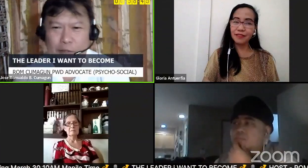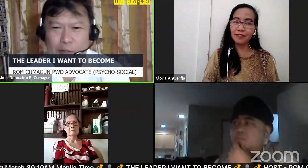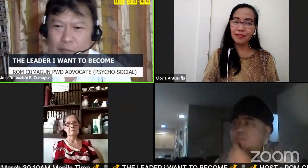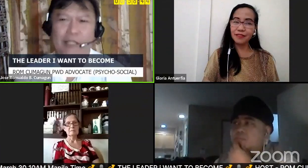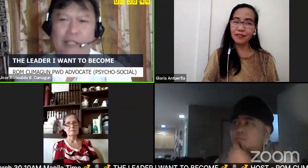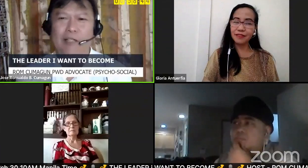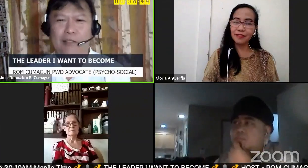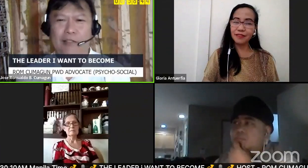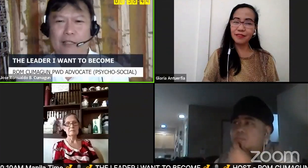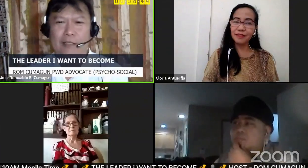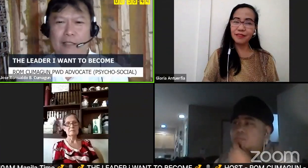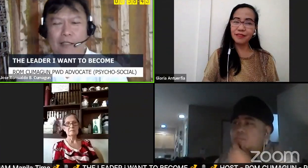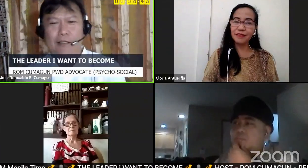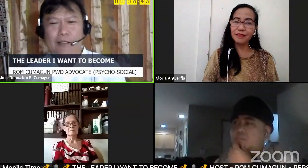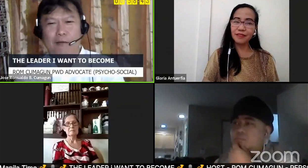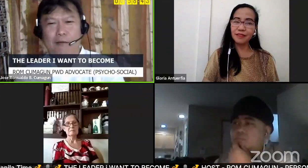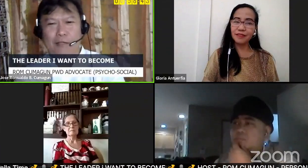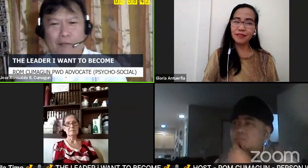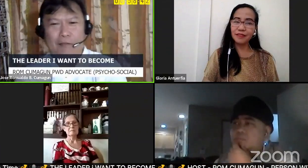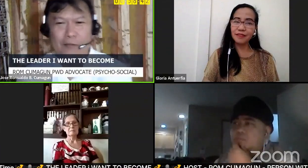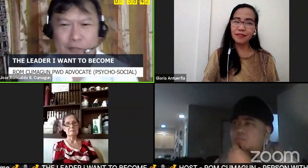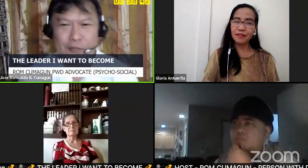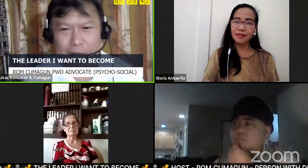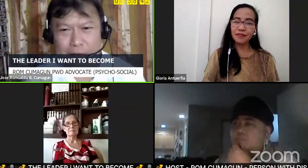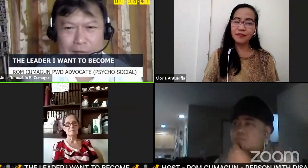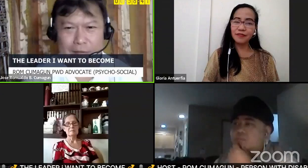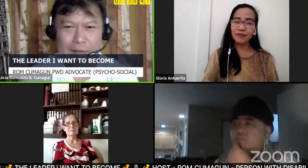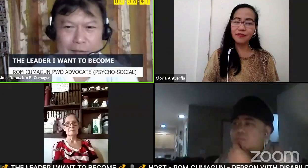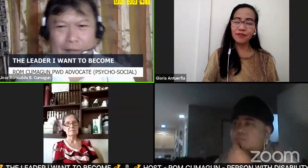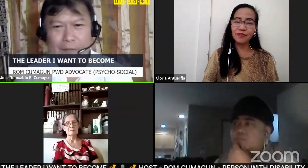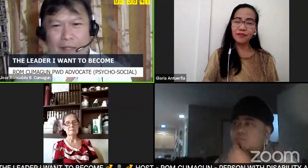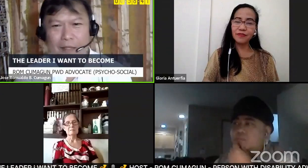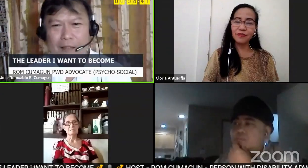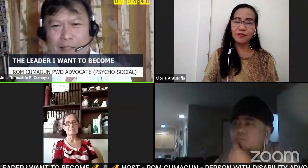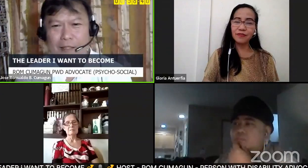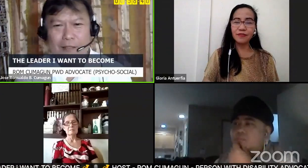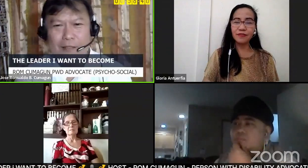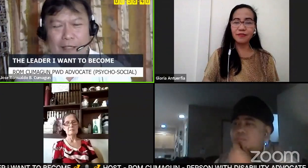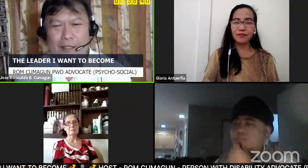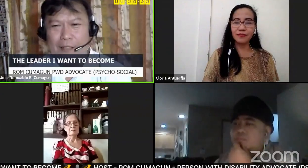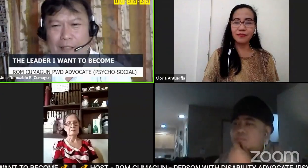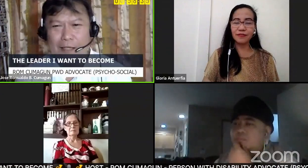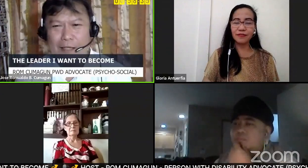the whole world should be discussing the coronavirus.